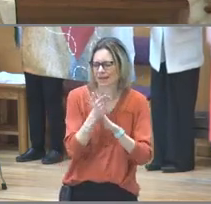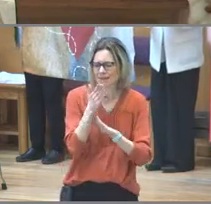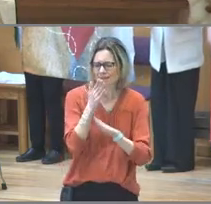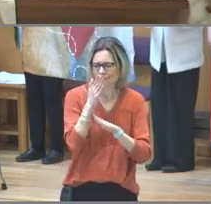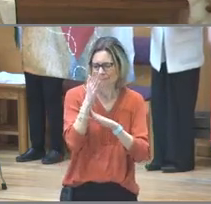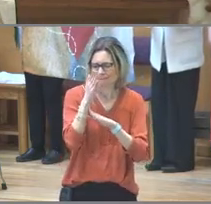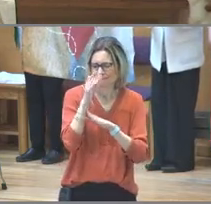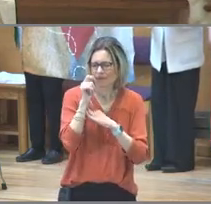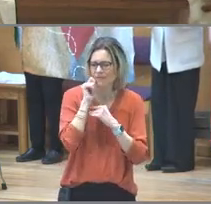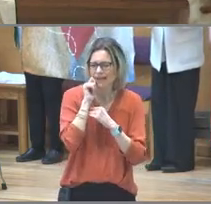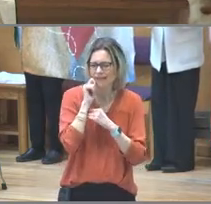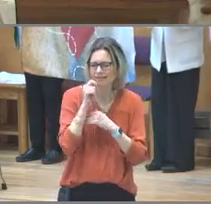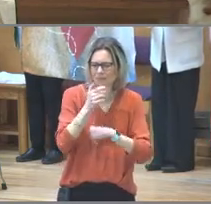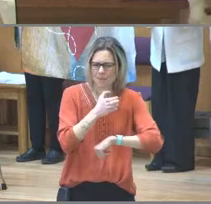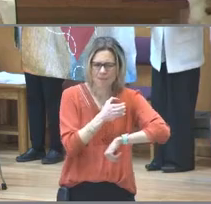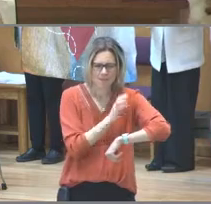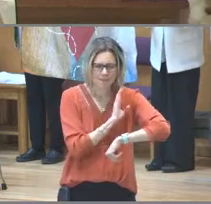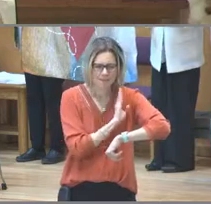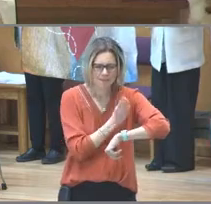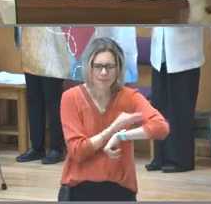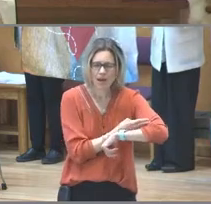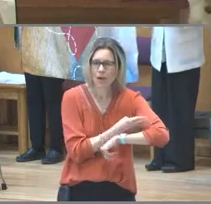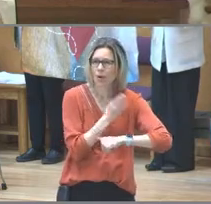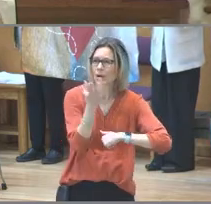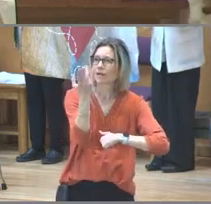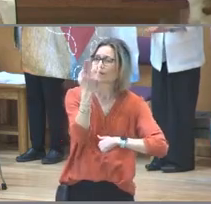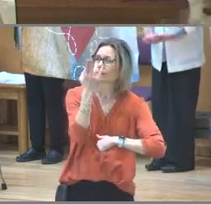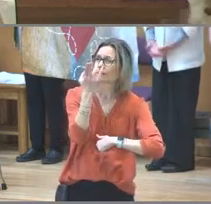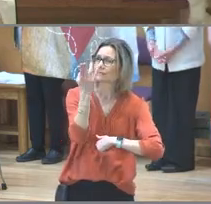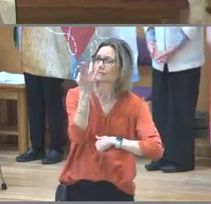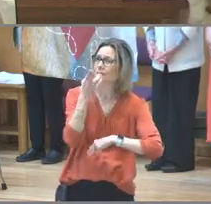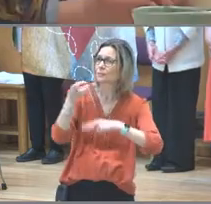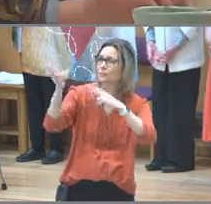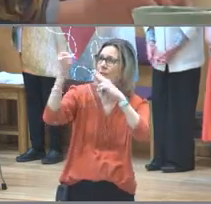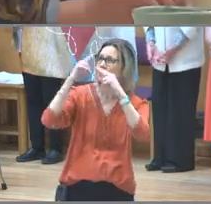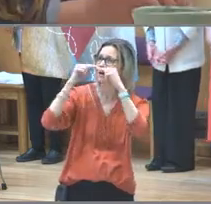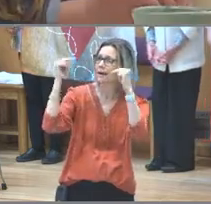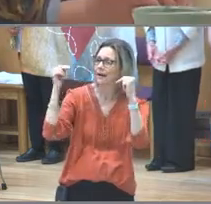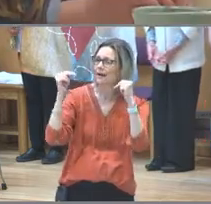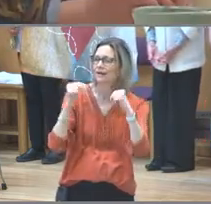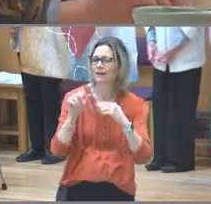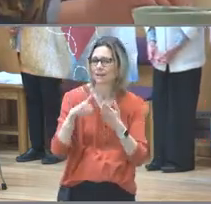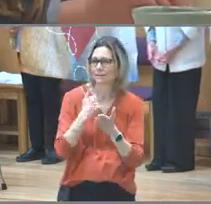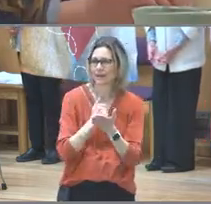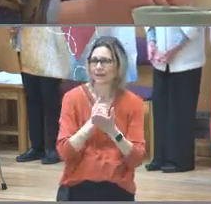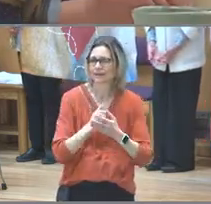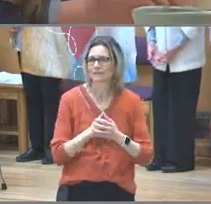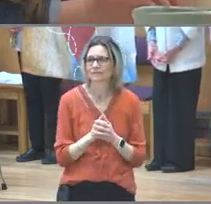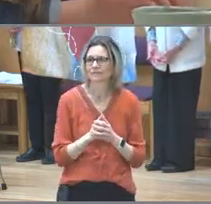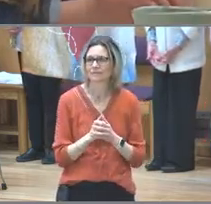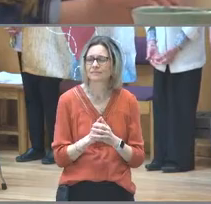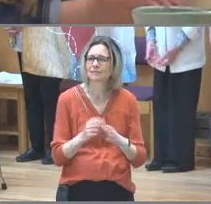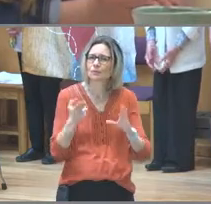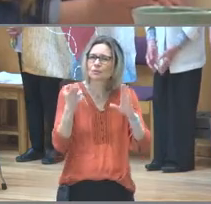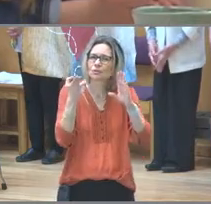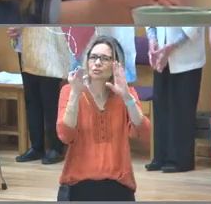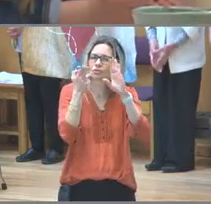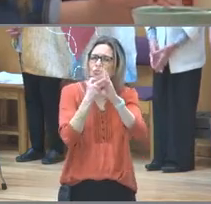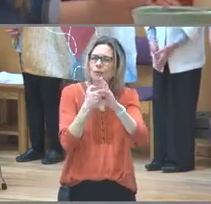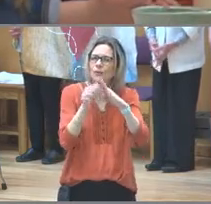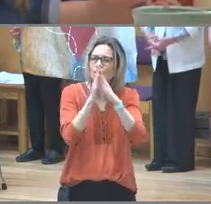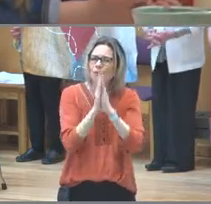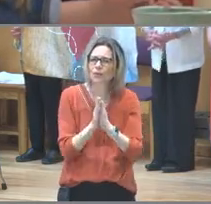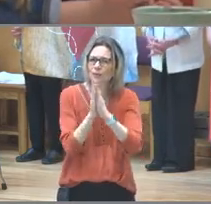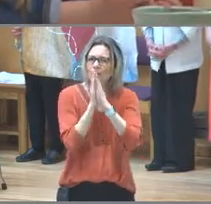High, now and forever. And we said, Amen. And now we join our voices in the prayer that the Lord Jesus Christ has taught